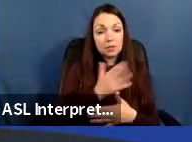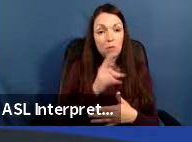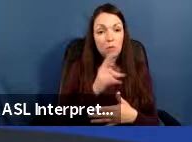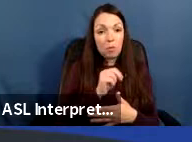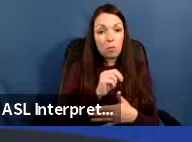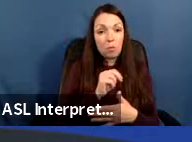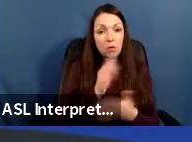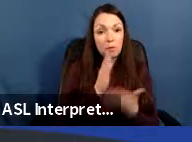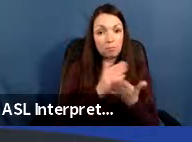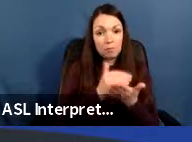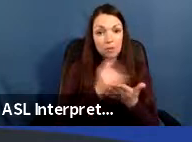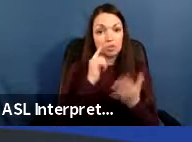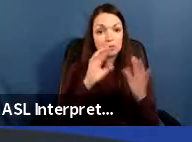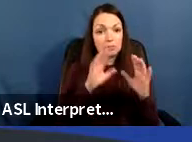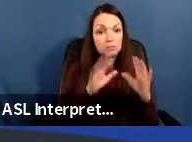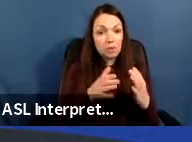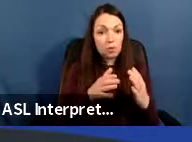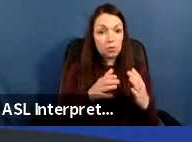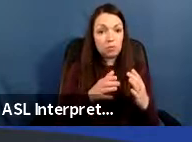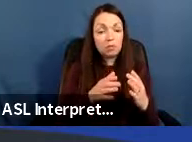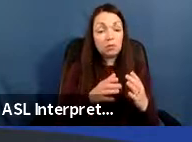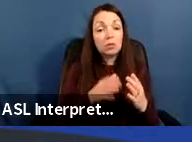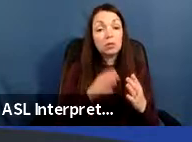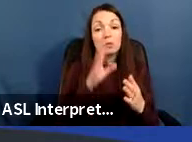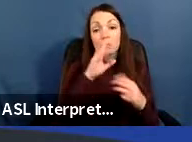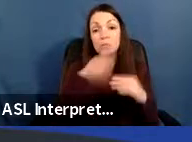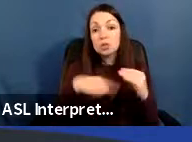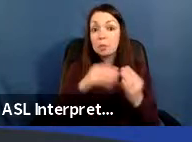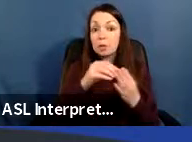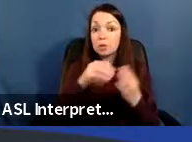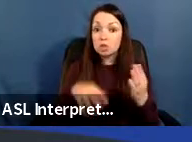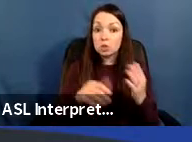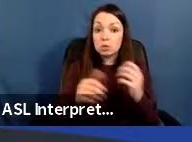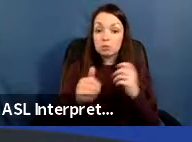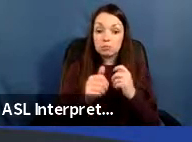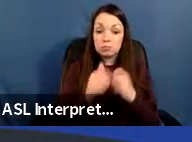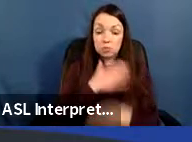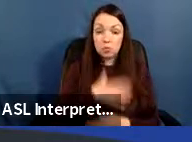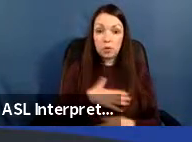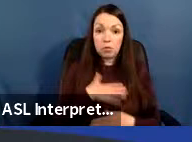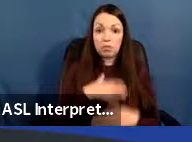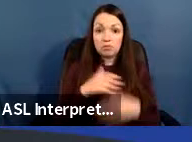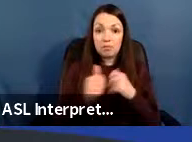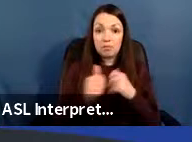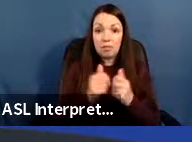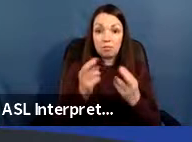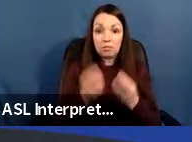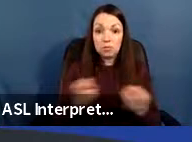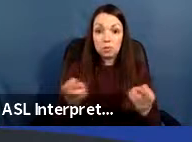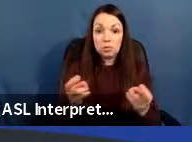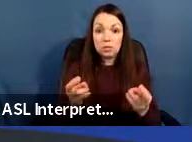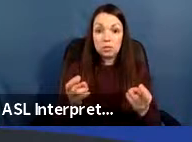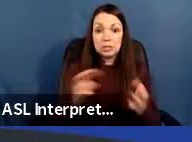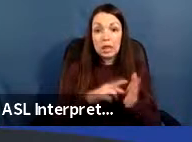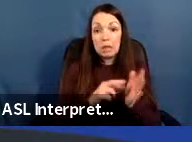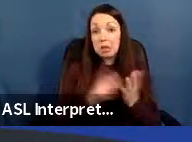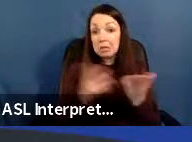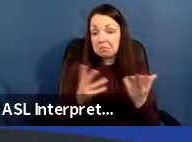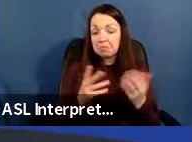budget category. And when we talk about student recreation and athletic resources, we are alluding to